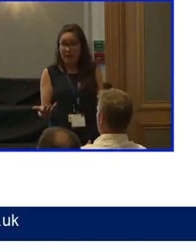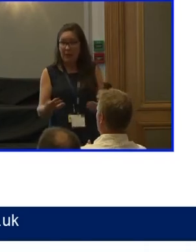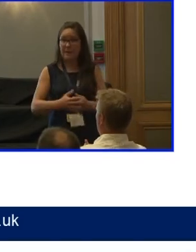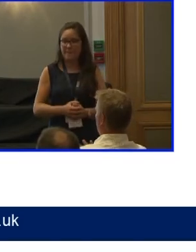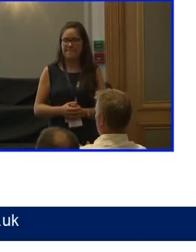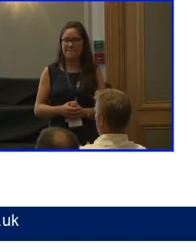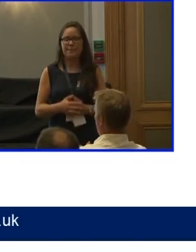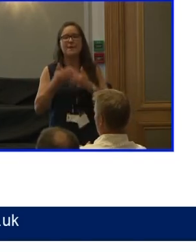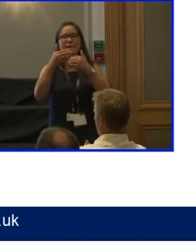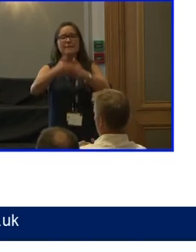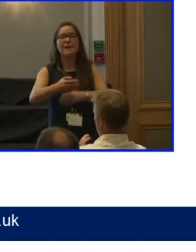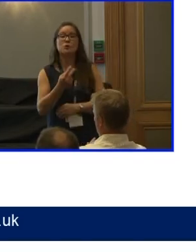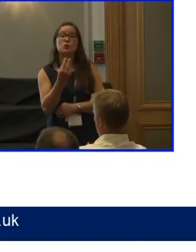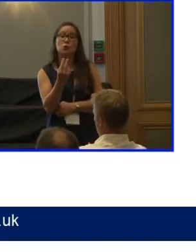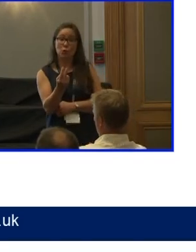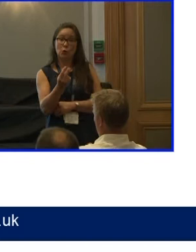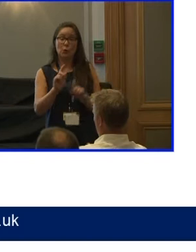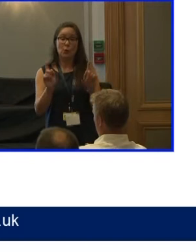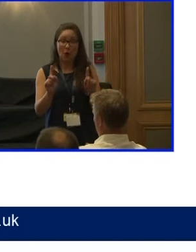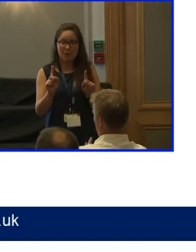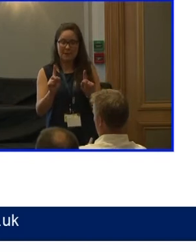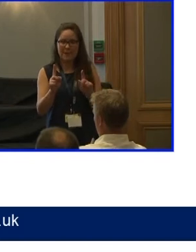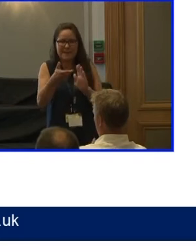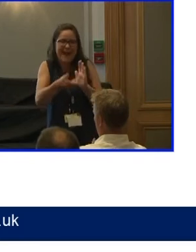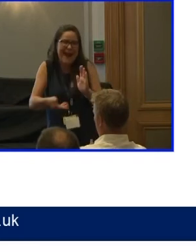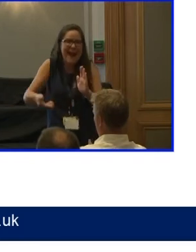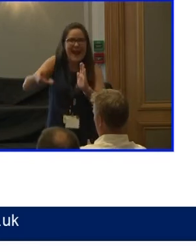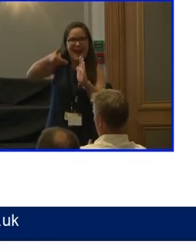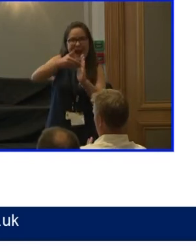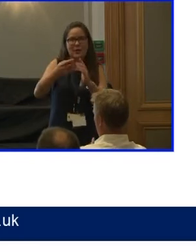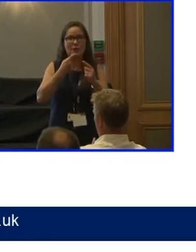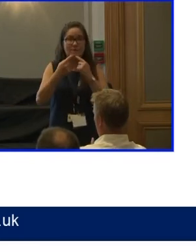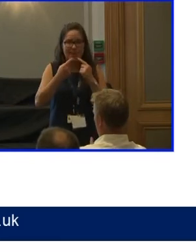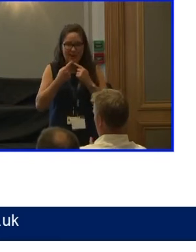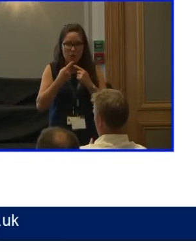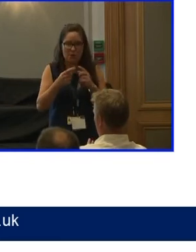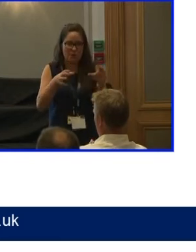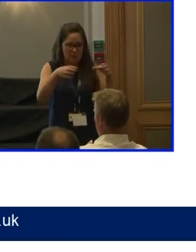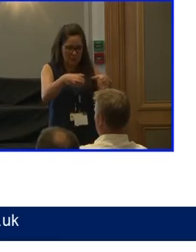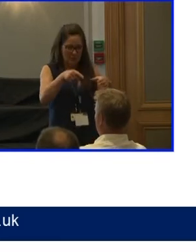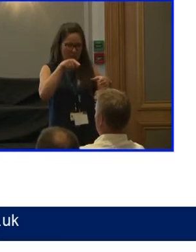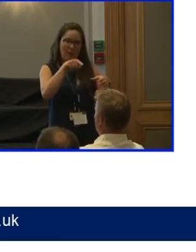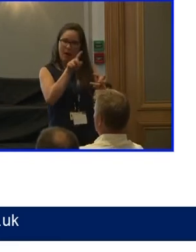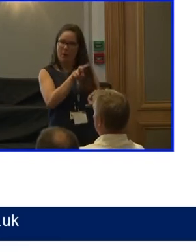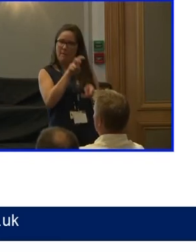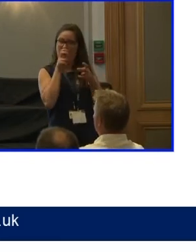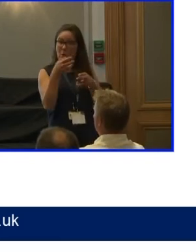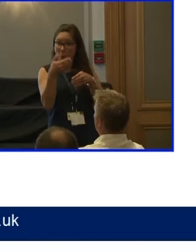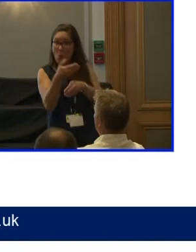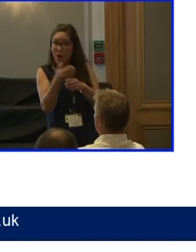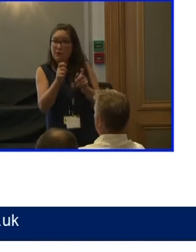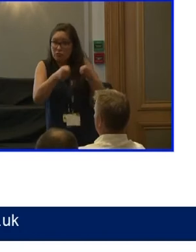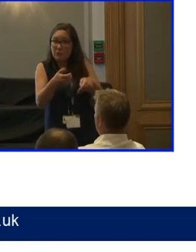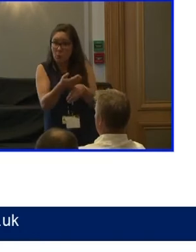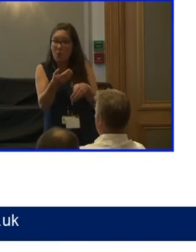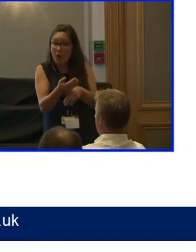Phase two trials aim to provide additional preliminary data on whether or not a particular treatment works in those participants with a